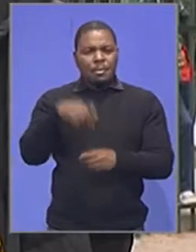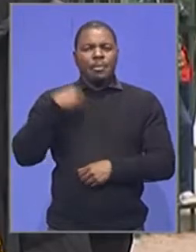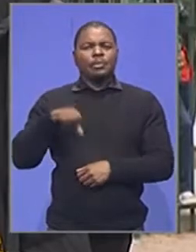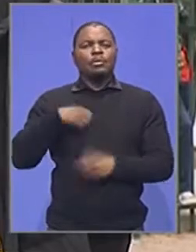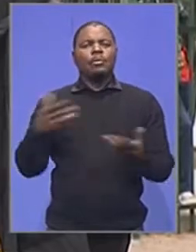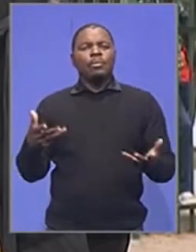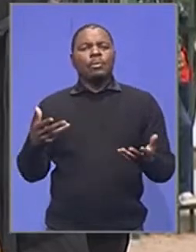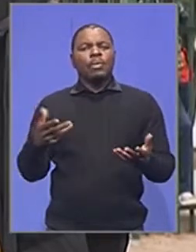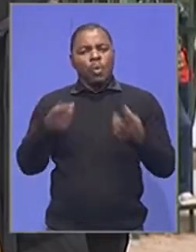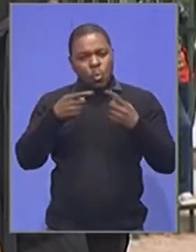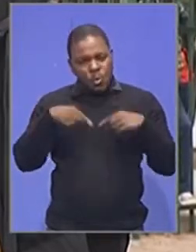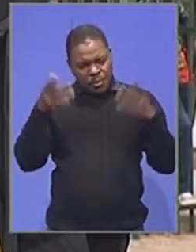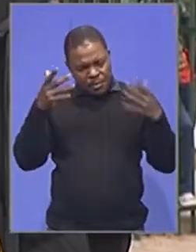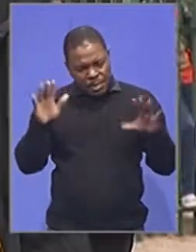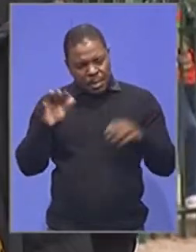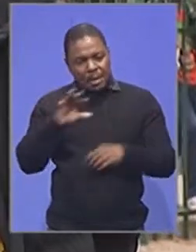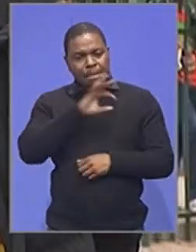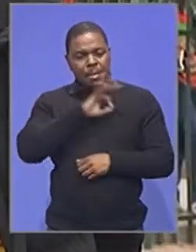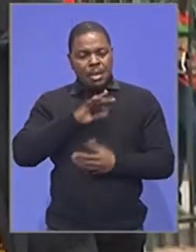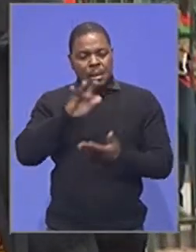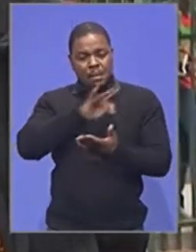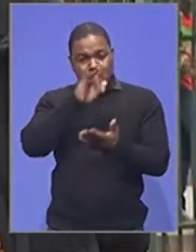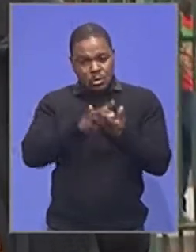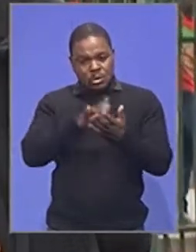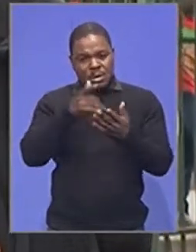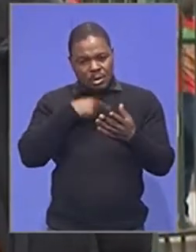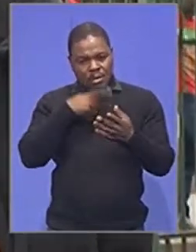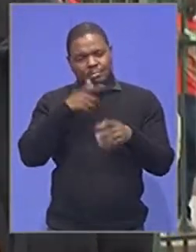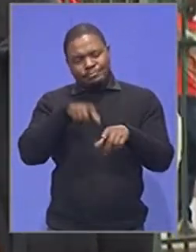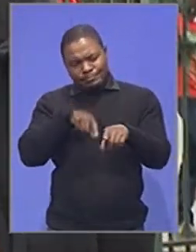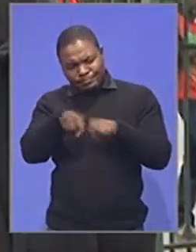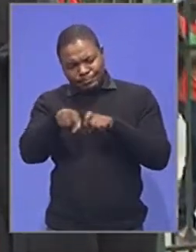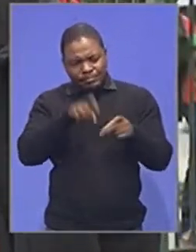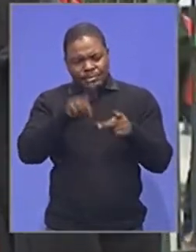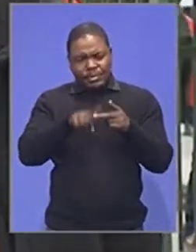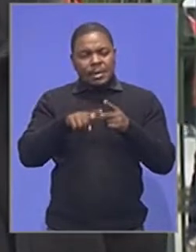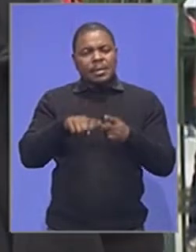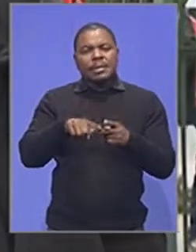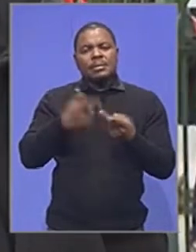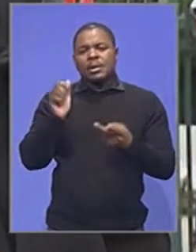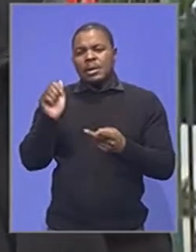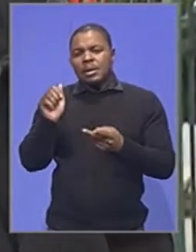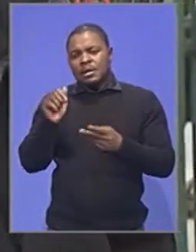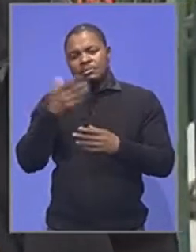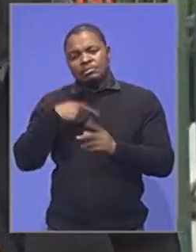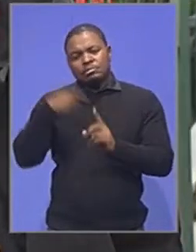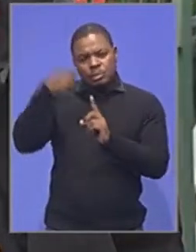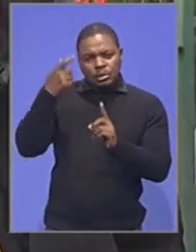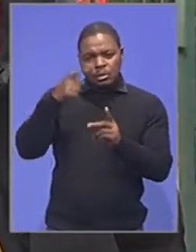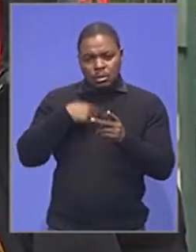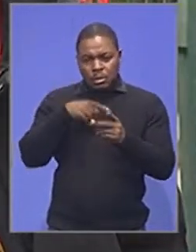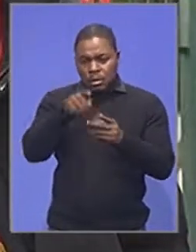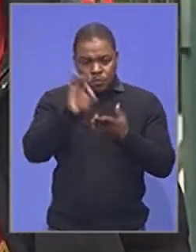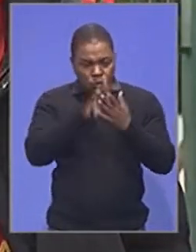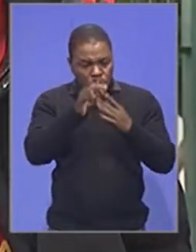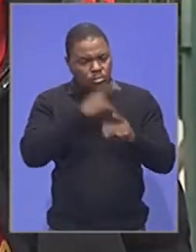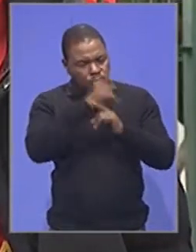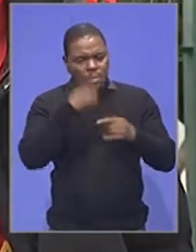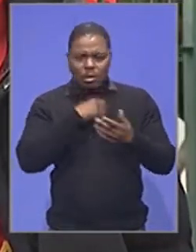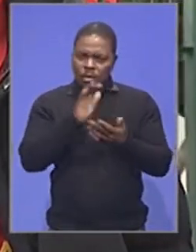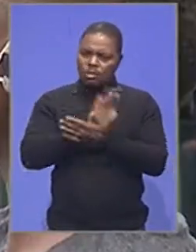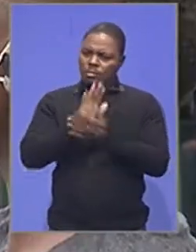been contesting the mayoral positions as speakers in all the municipalities, and as a result, we are very happy with the outcomes of this